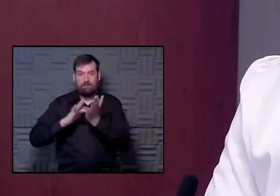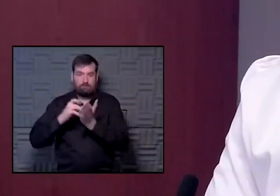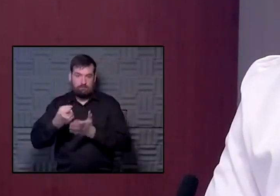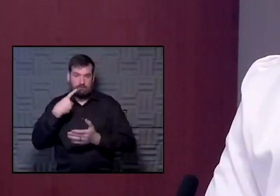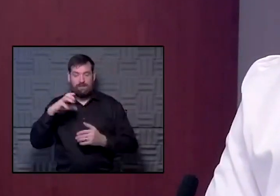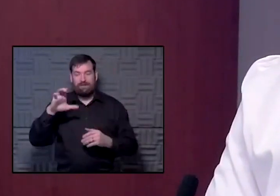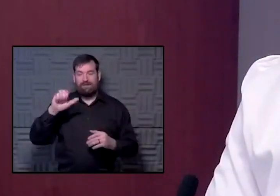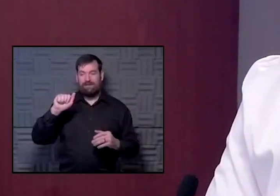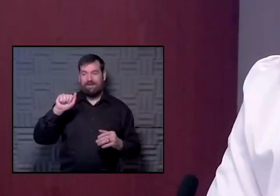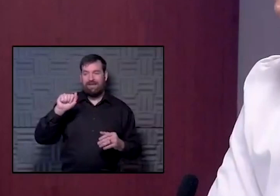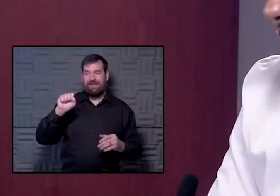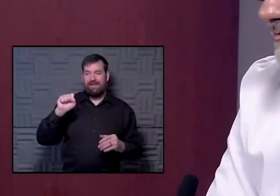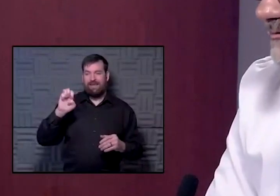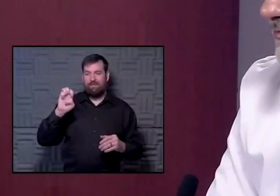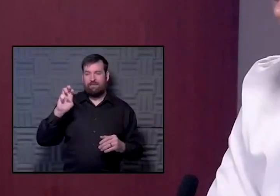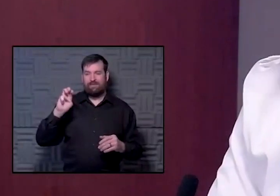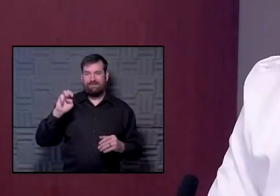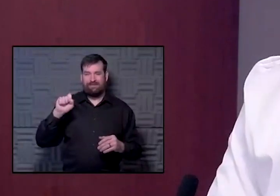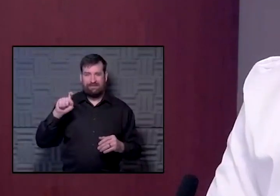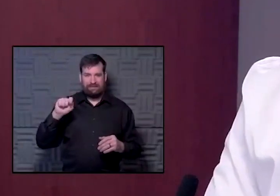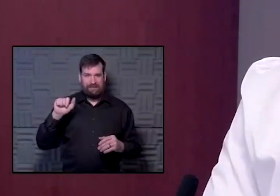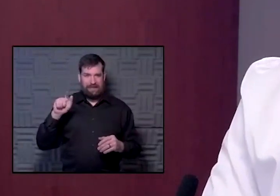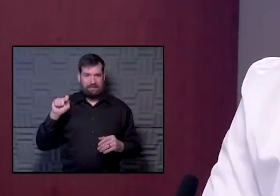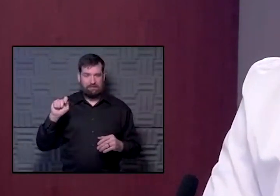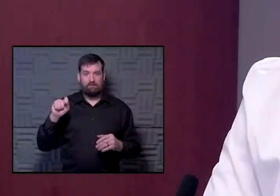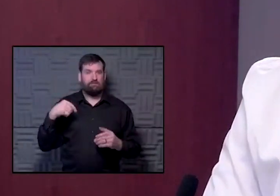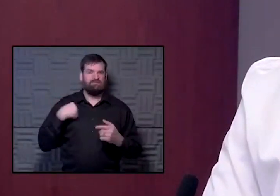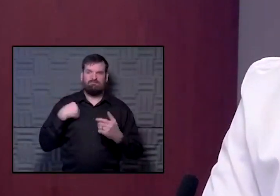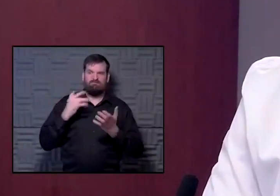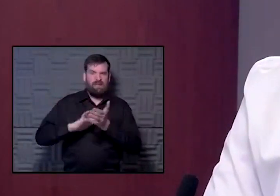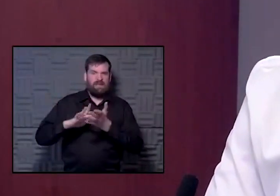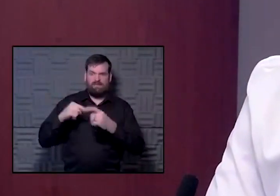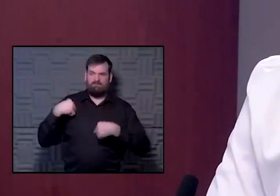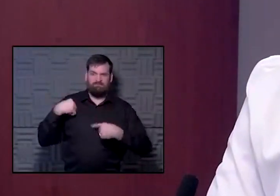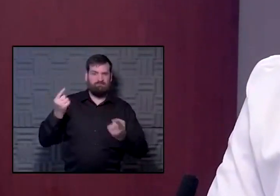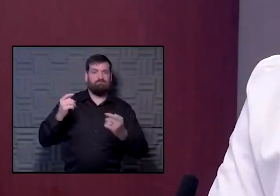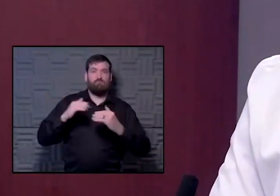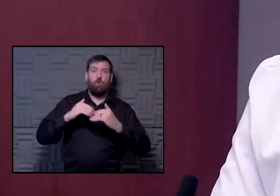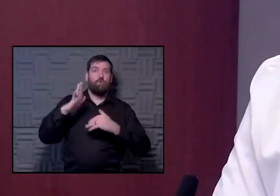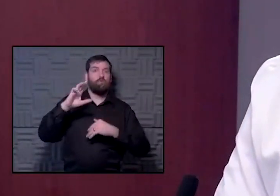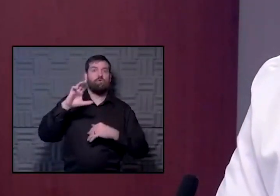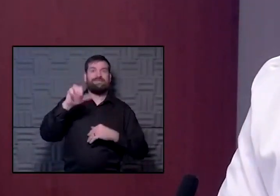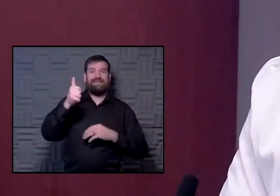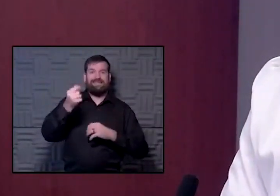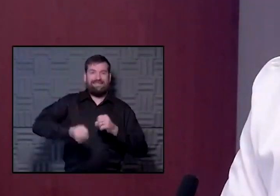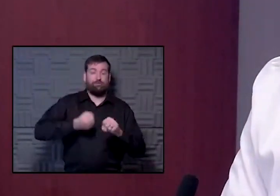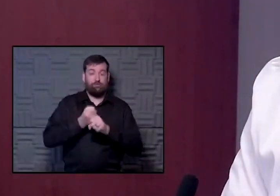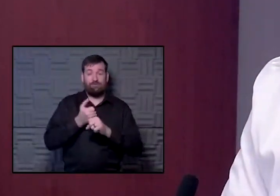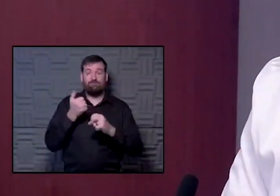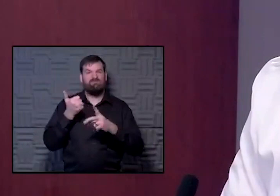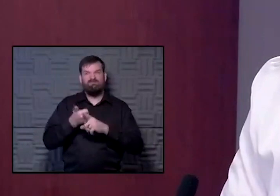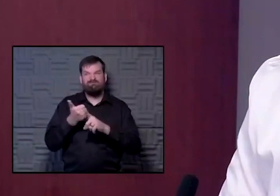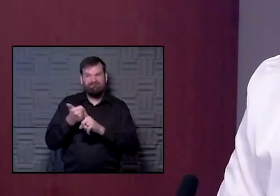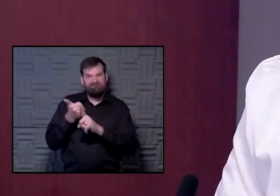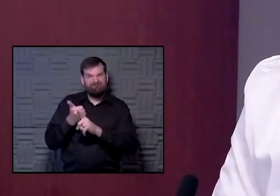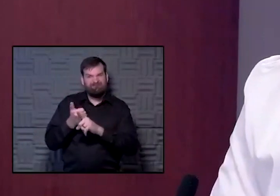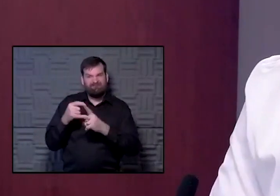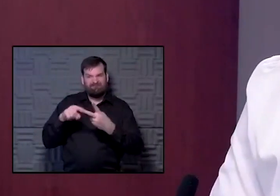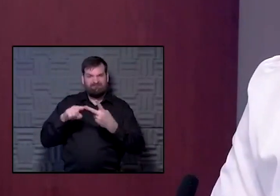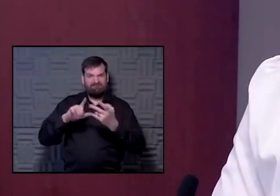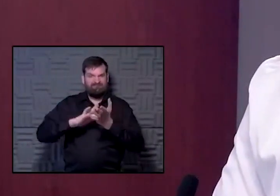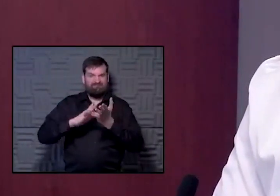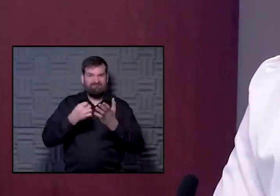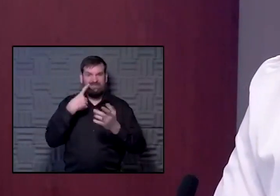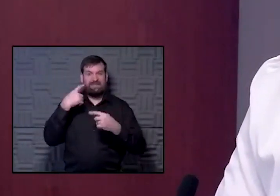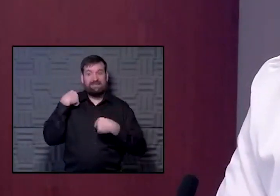Camostat, they've been around. We've had them for over a decade. The Camostat has actually been around since the 1980s.